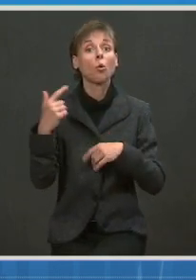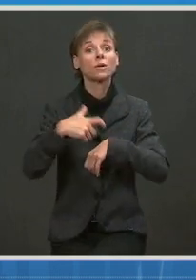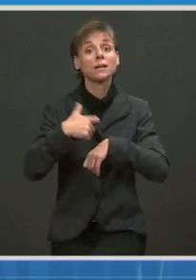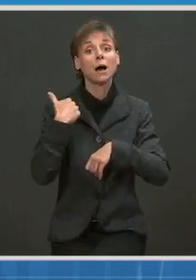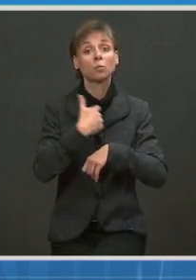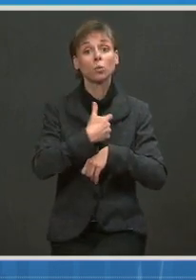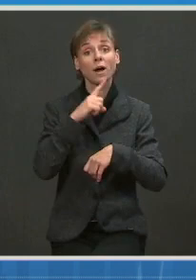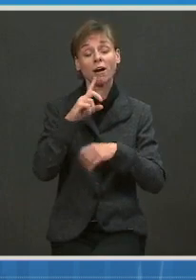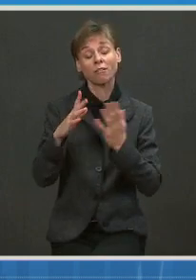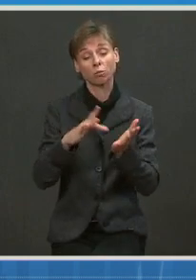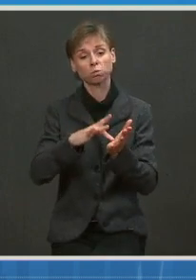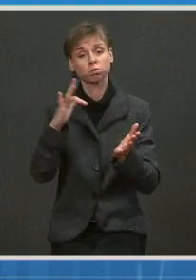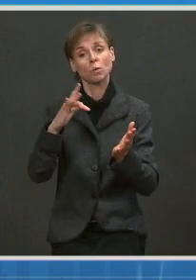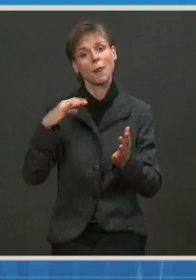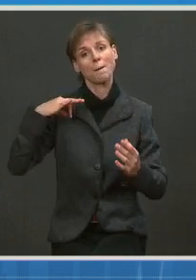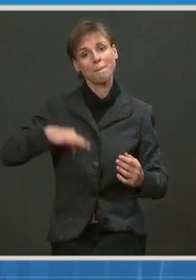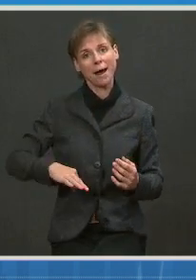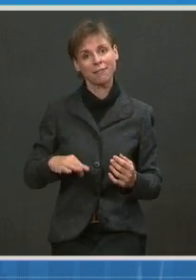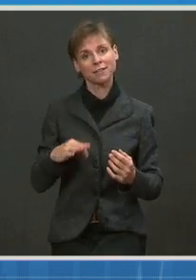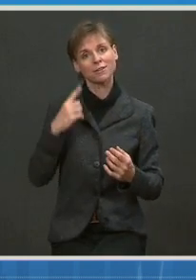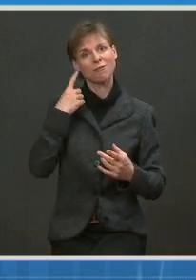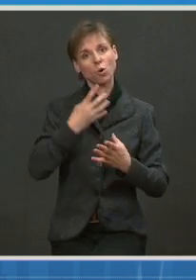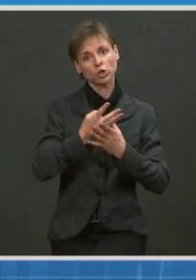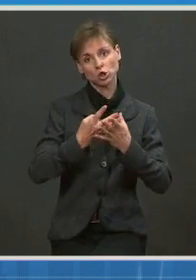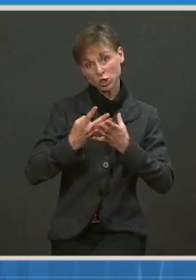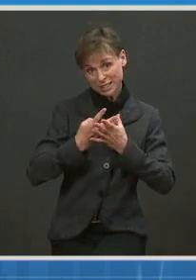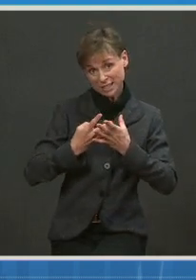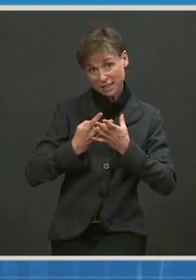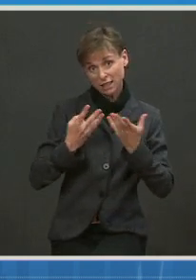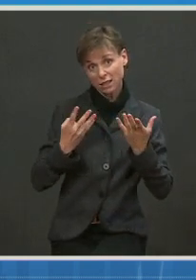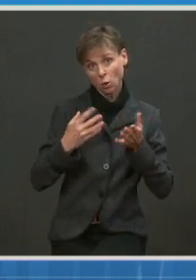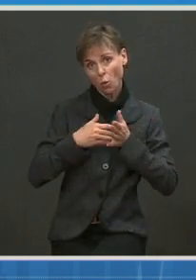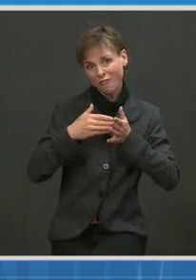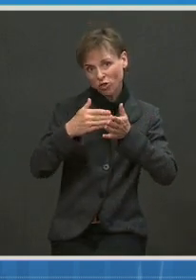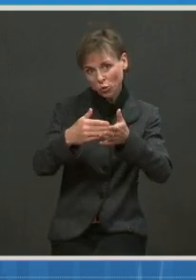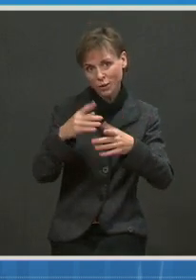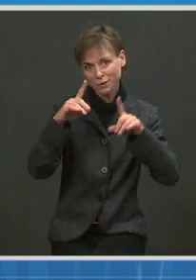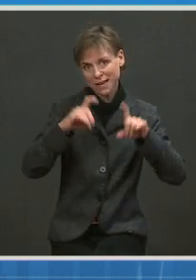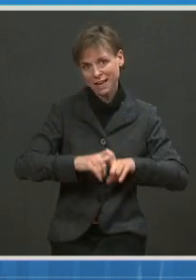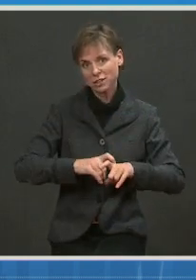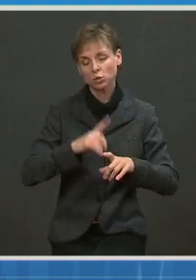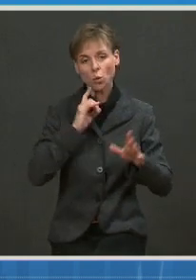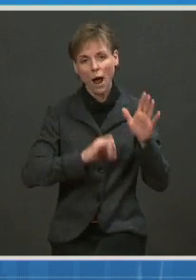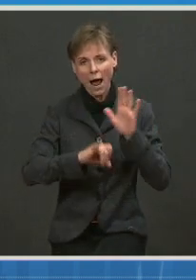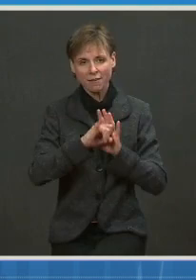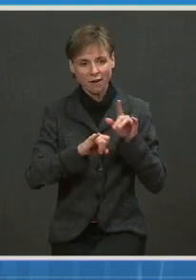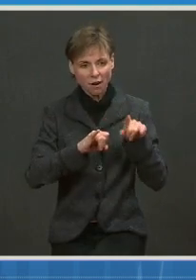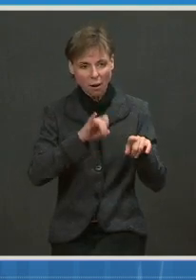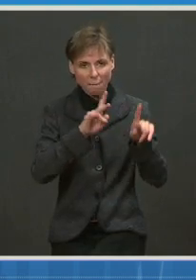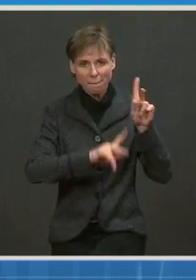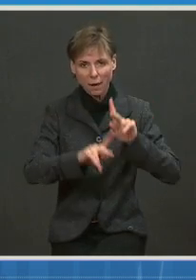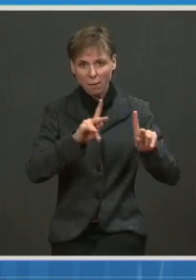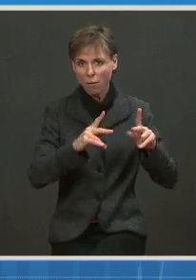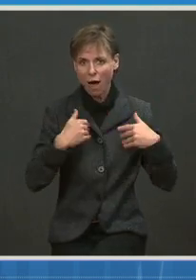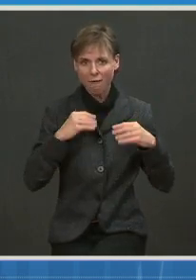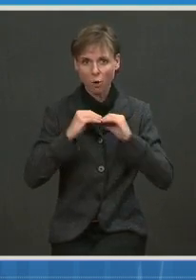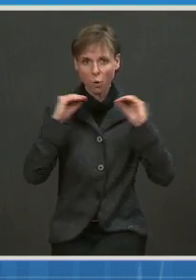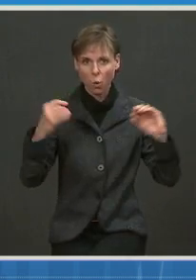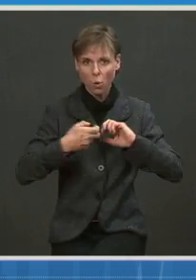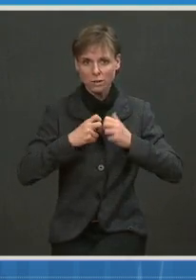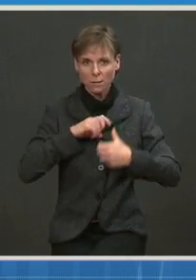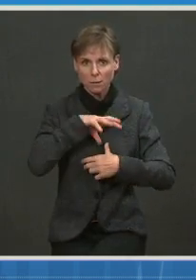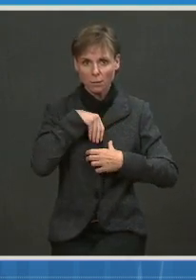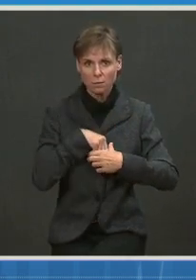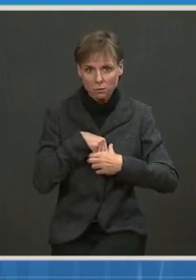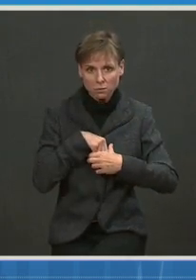how testing can be used as a screening intervention with frequent tests to identify asymptomatic disease and prevent